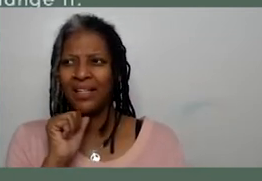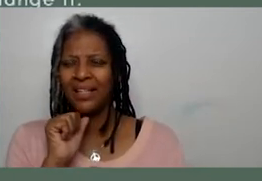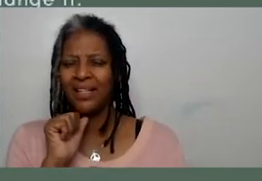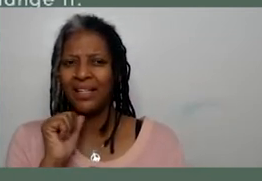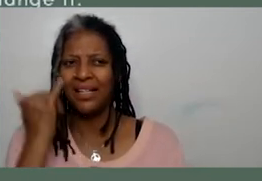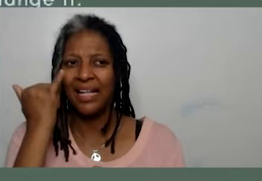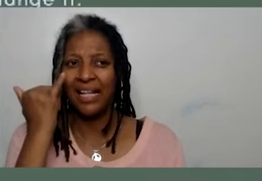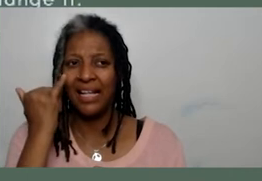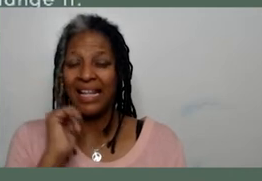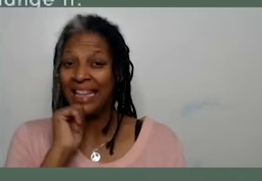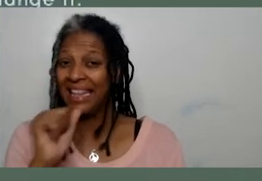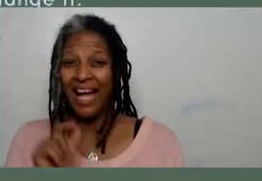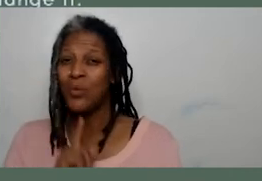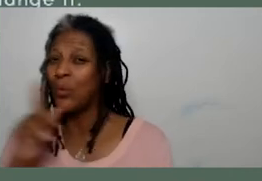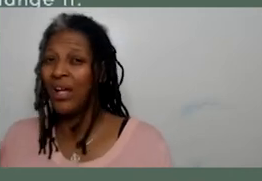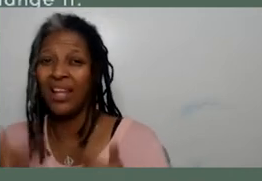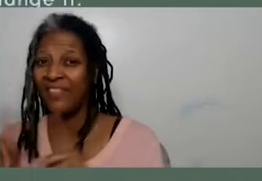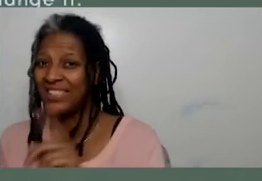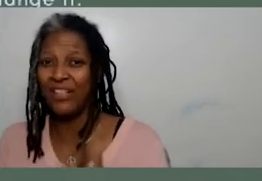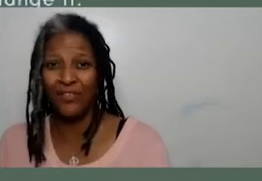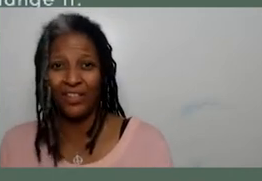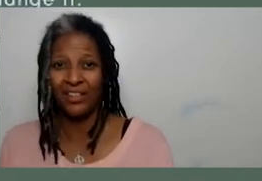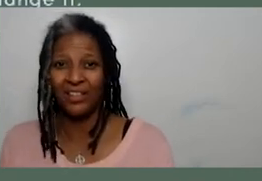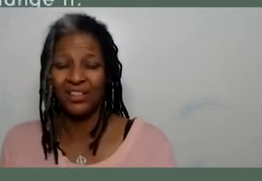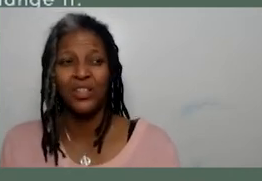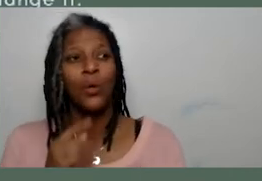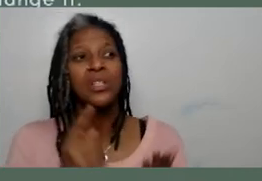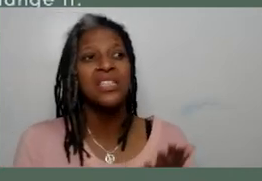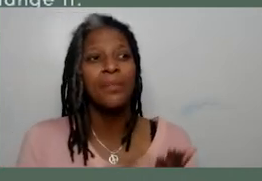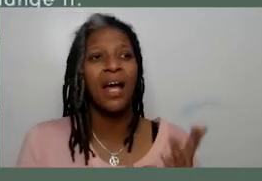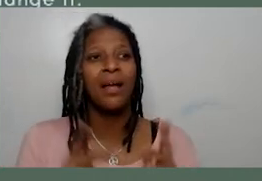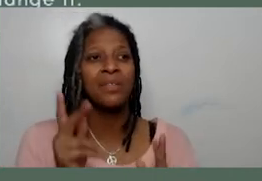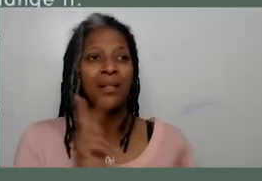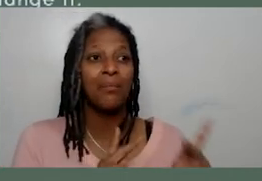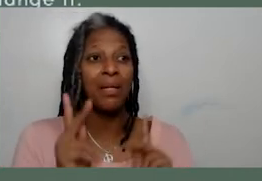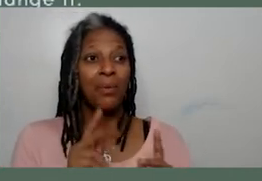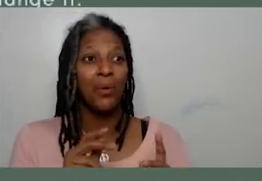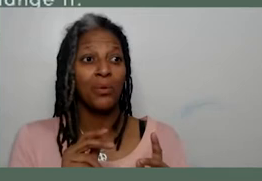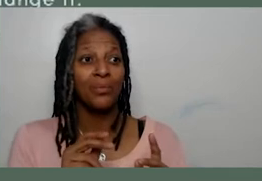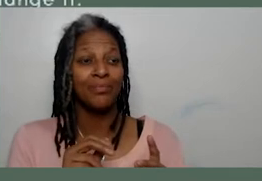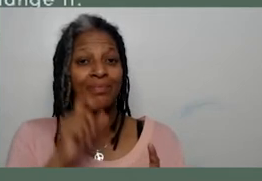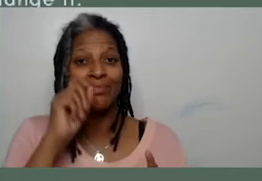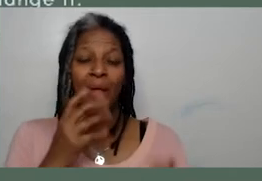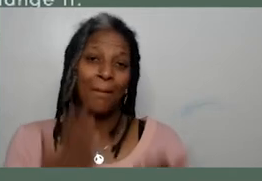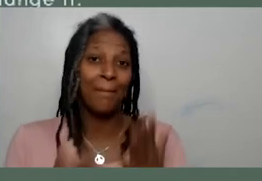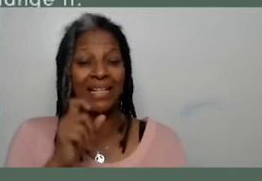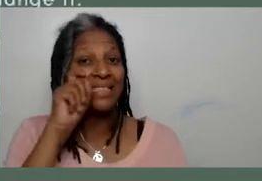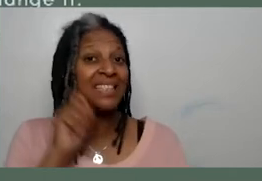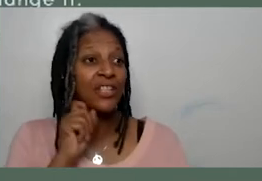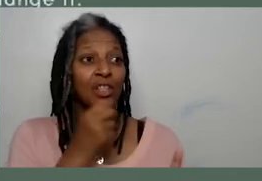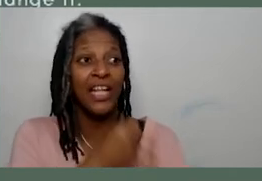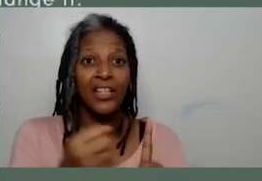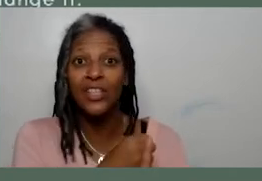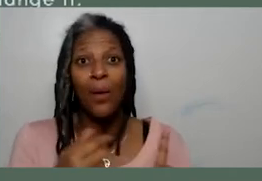be treated, I don't want to be treated that way. And so sometimes when people come at me and then now I'm sexually assaulted because someone says to me, well, you